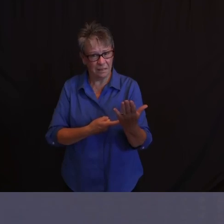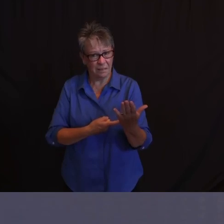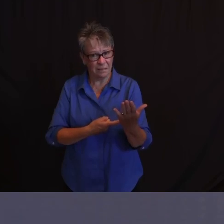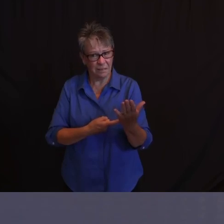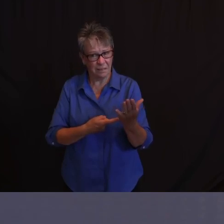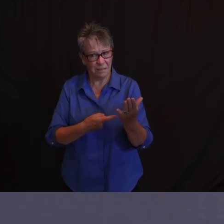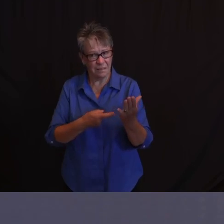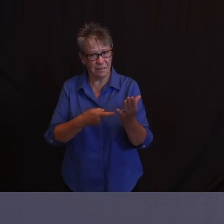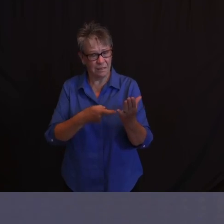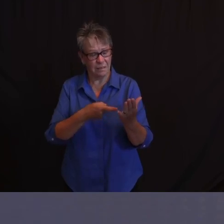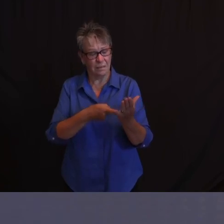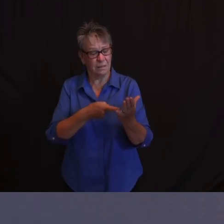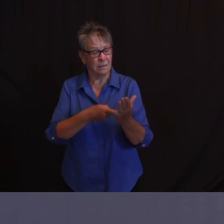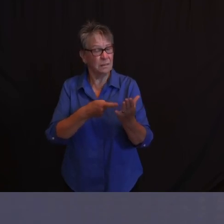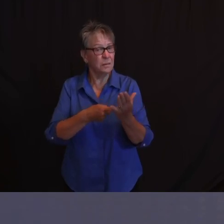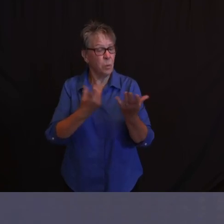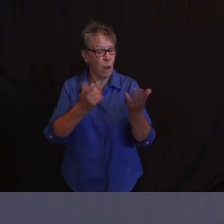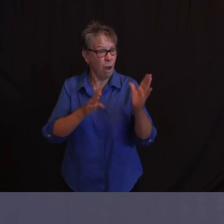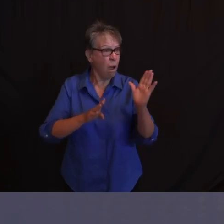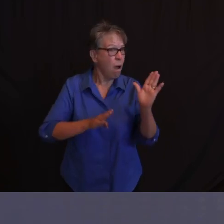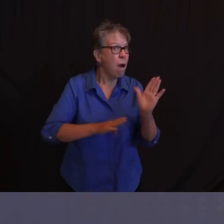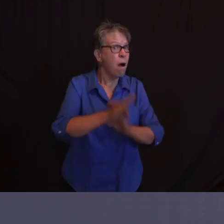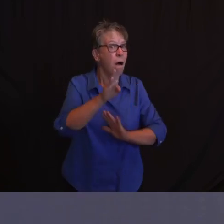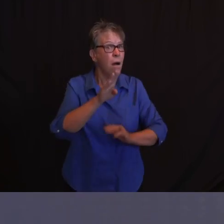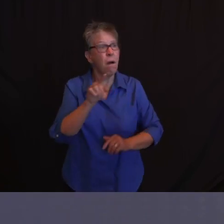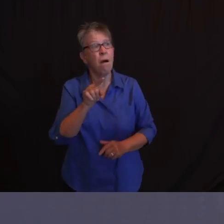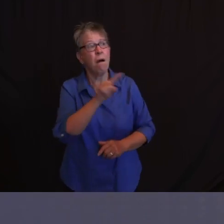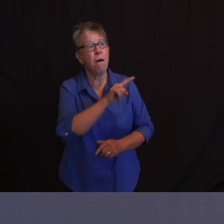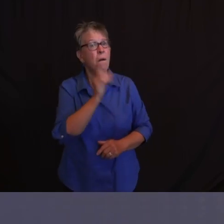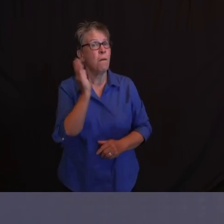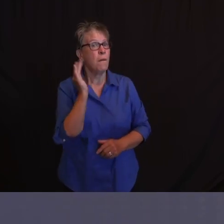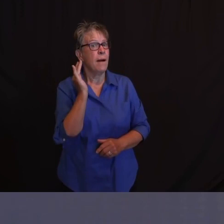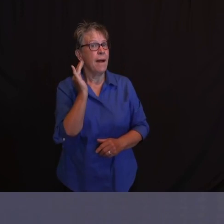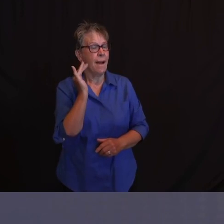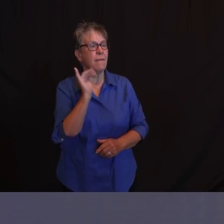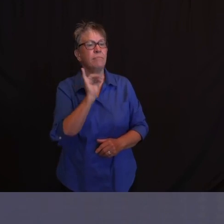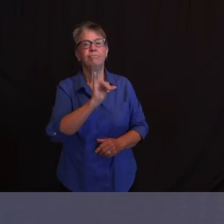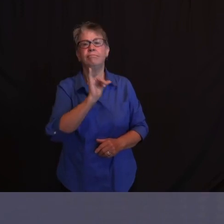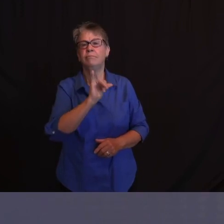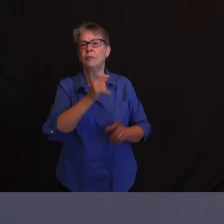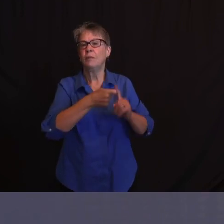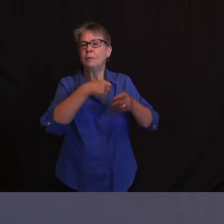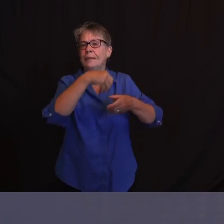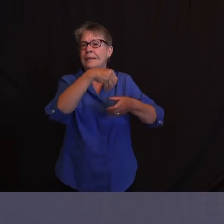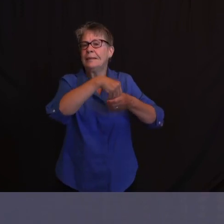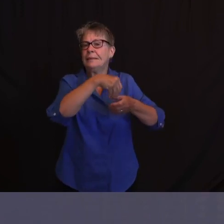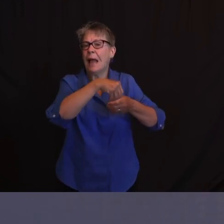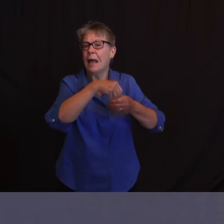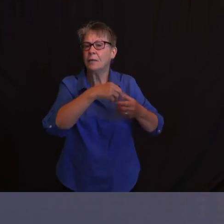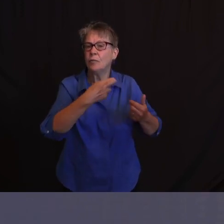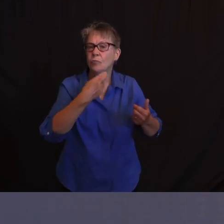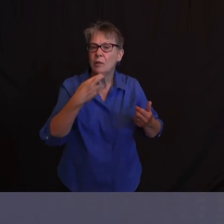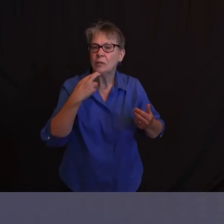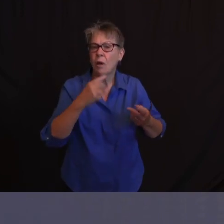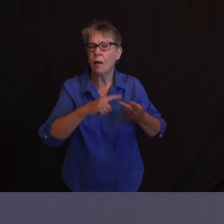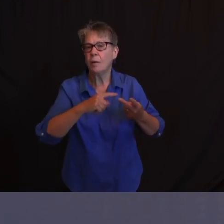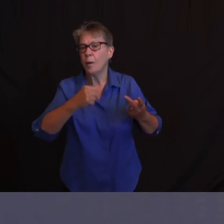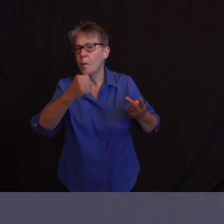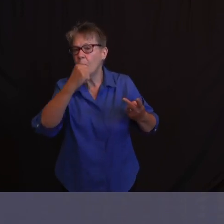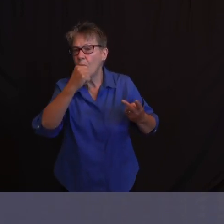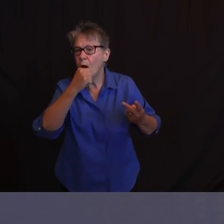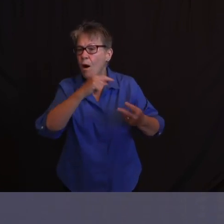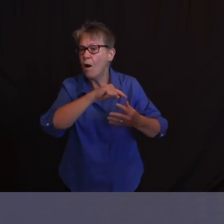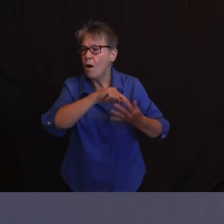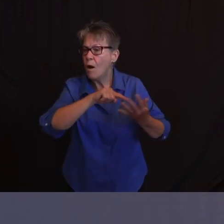activity. And so that informed, without question, our decision on indoor